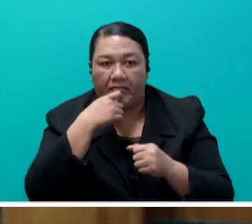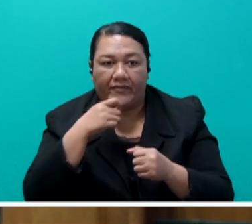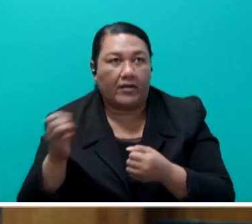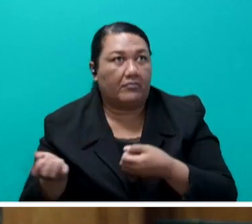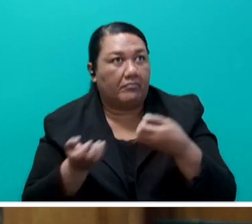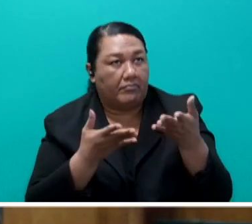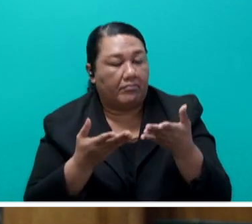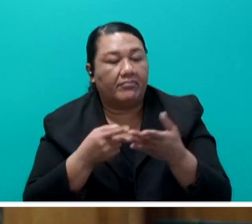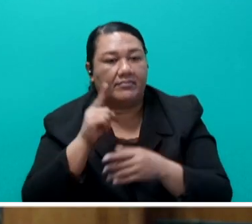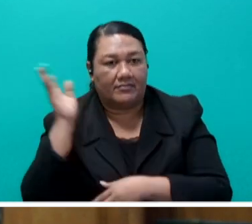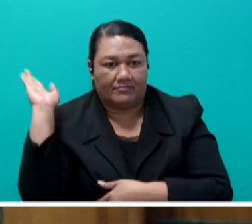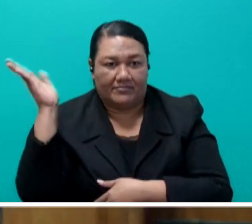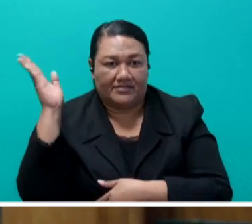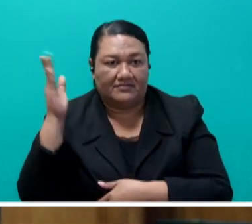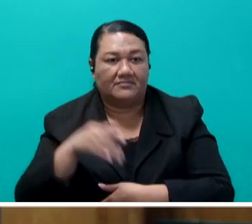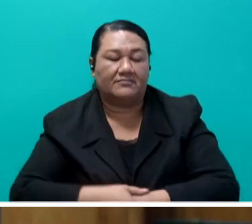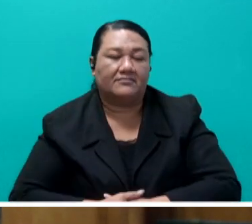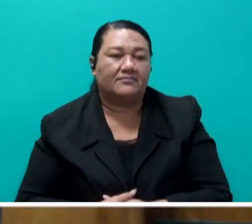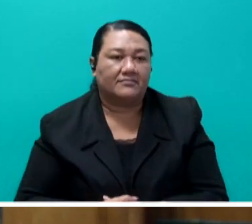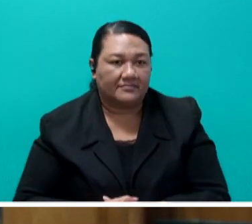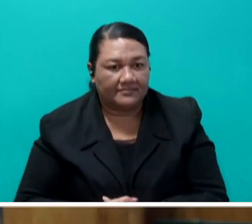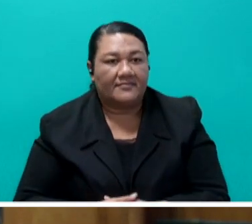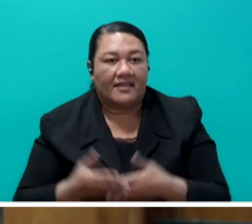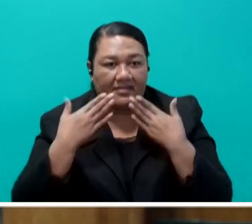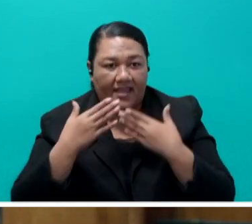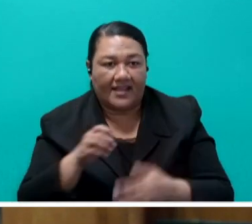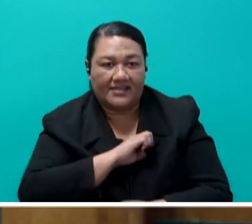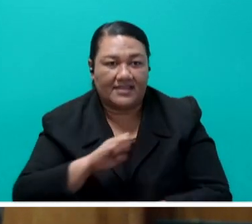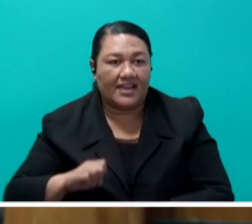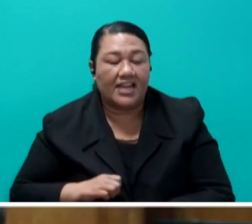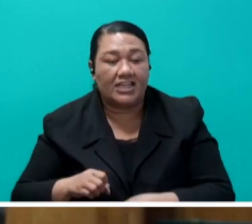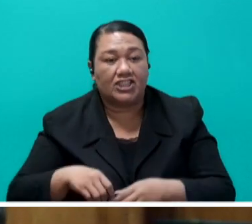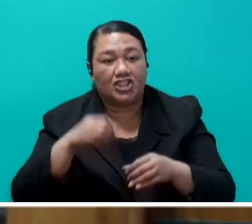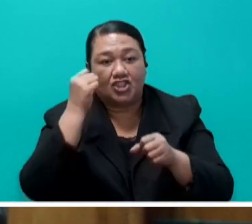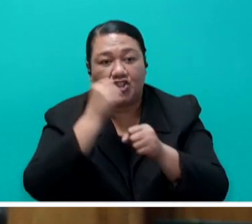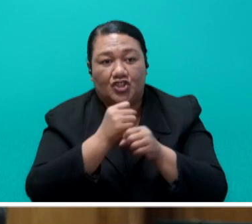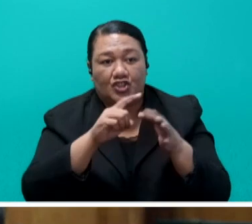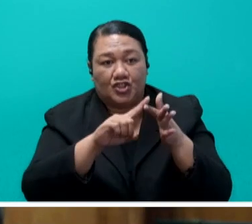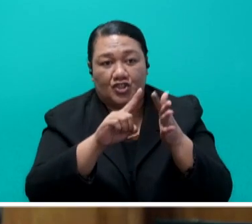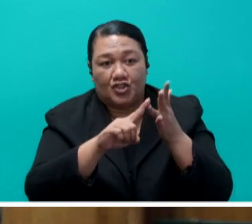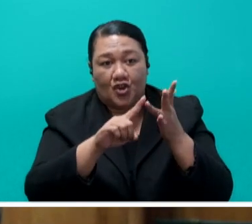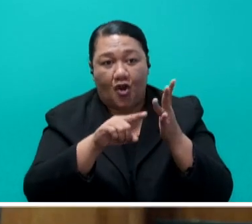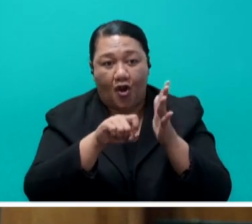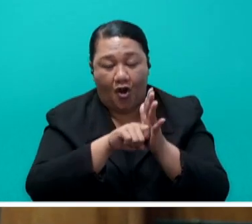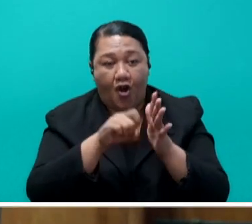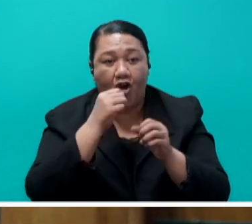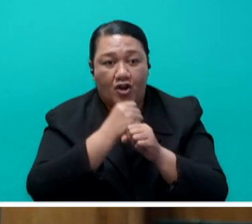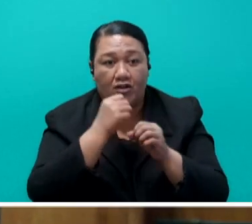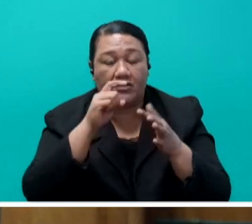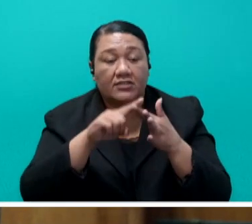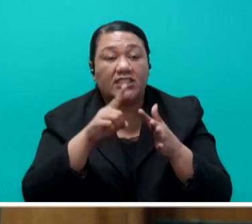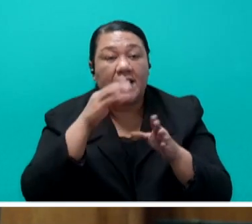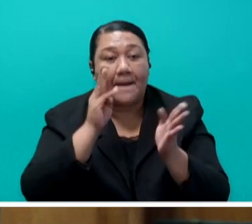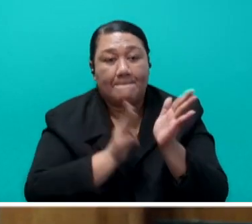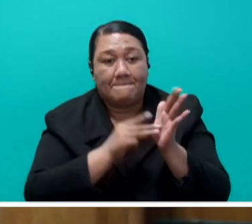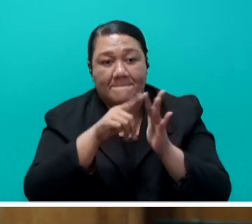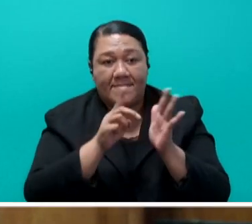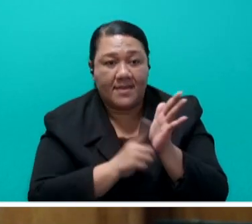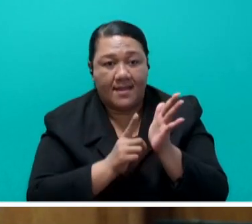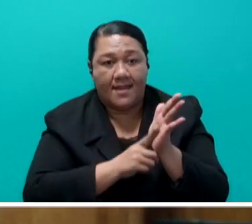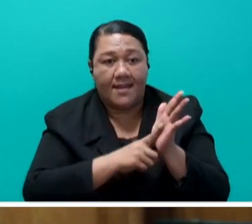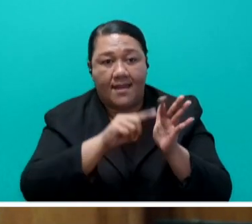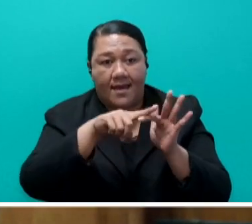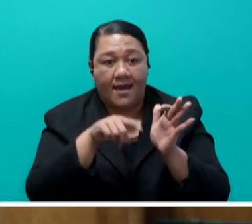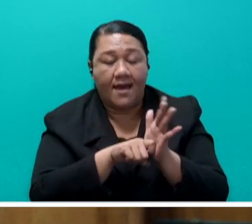also like to thank His Excellency Mr. George Mina of Australia, who is the